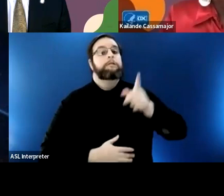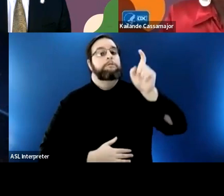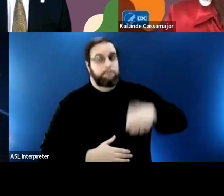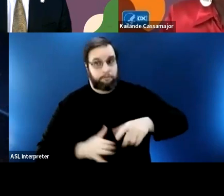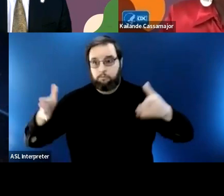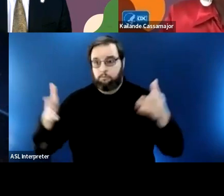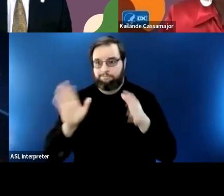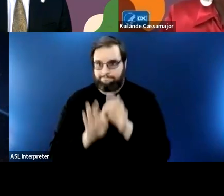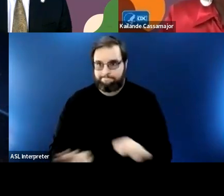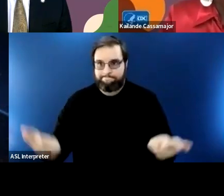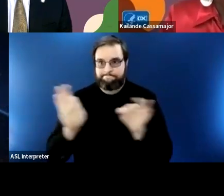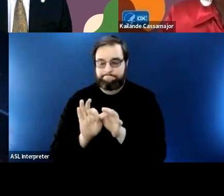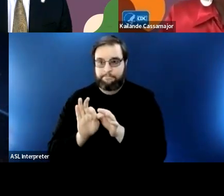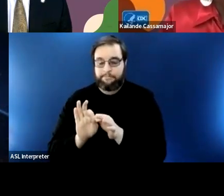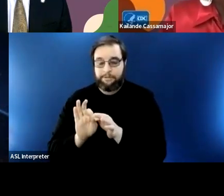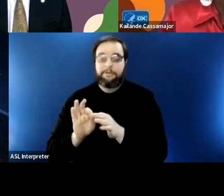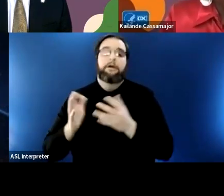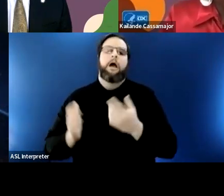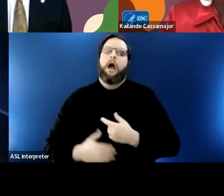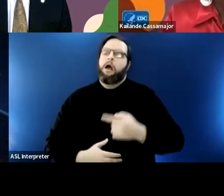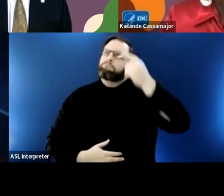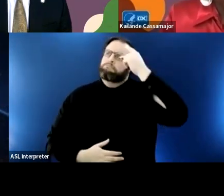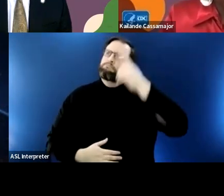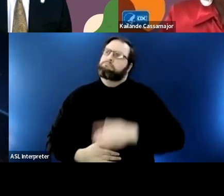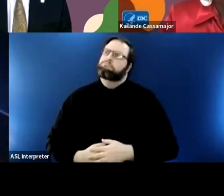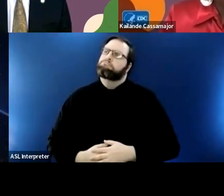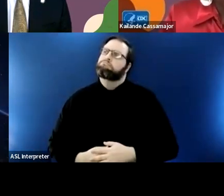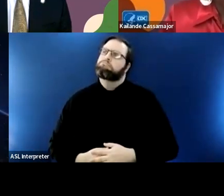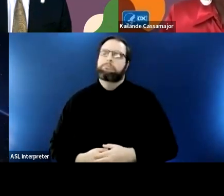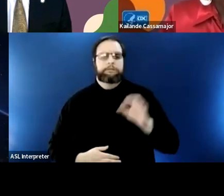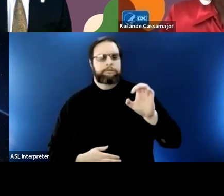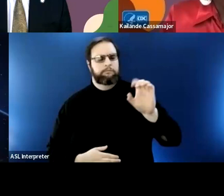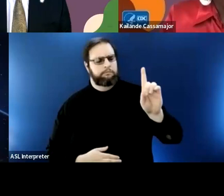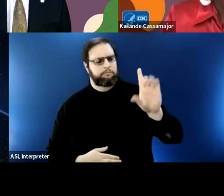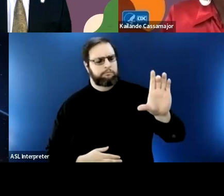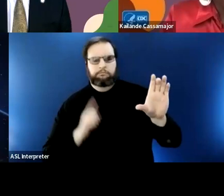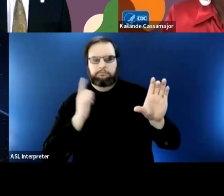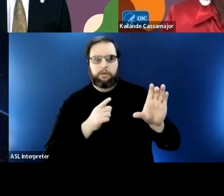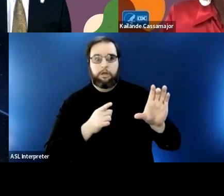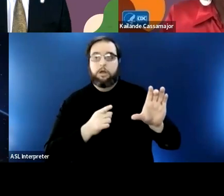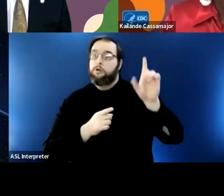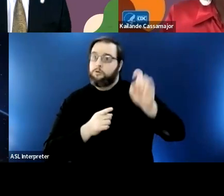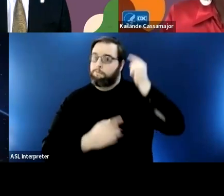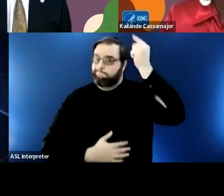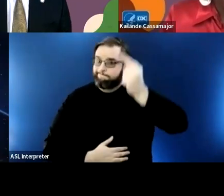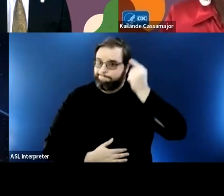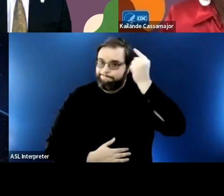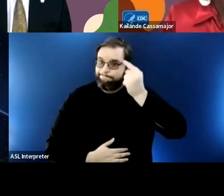on. I would say that one thing that the CDC really should